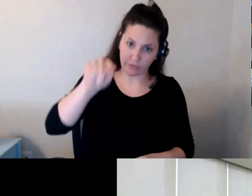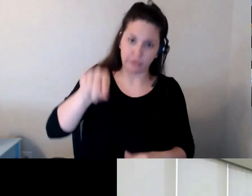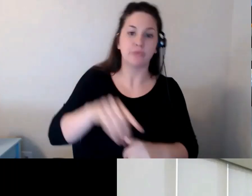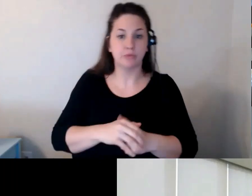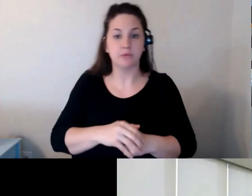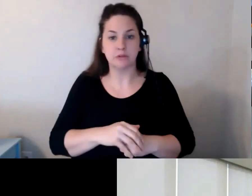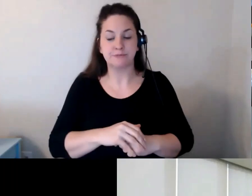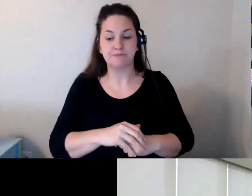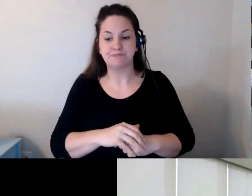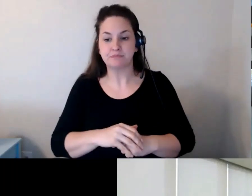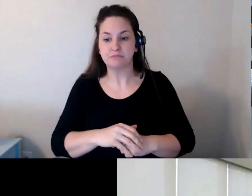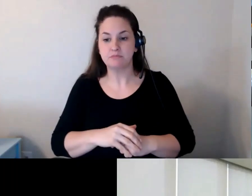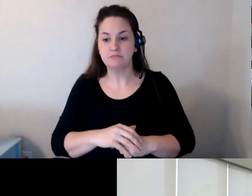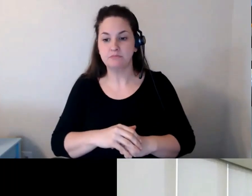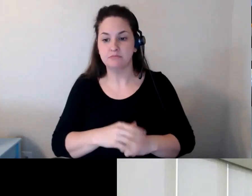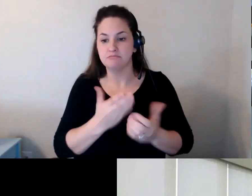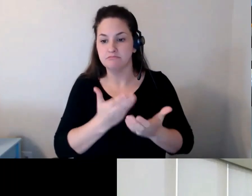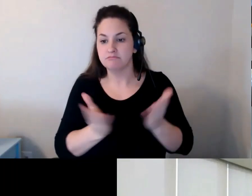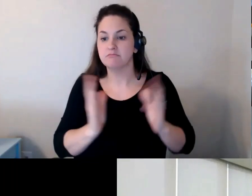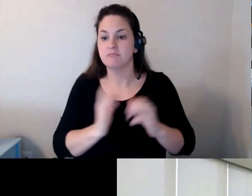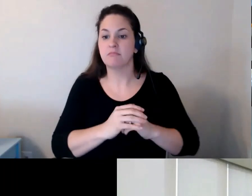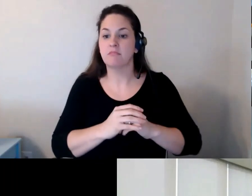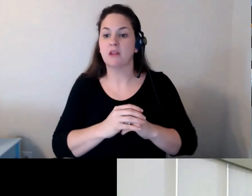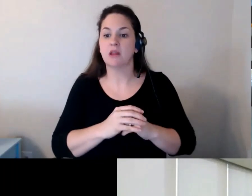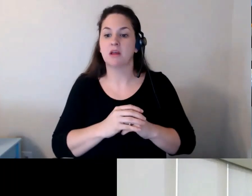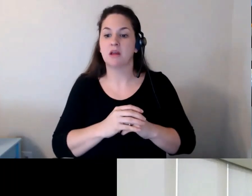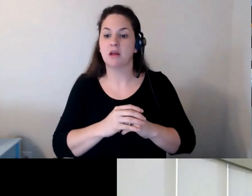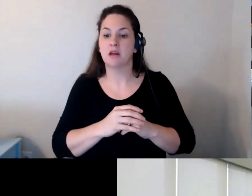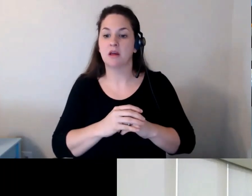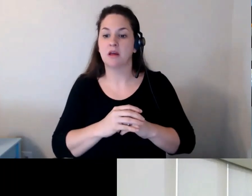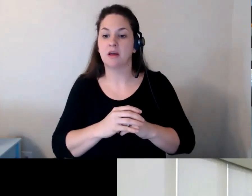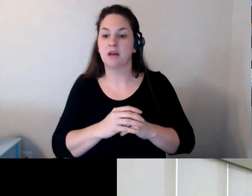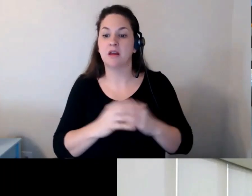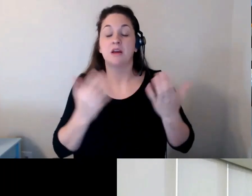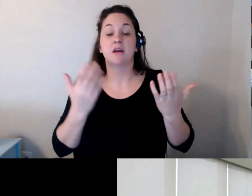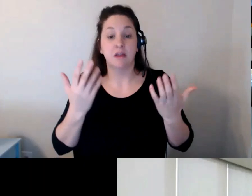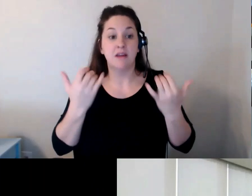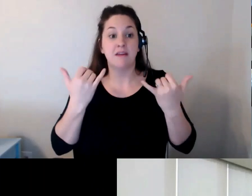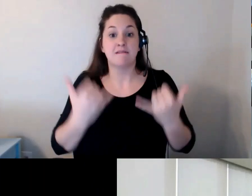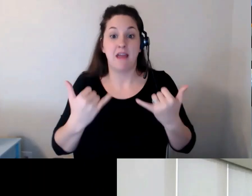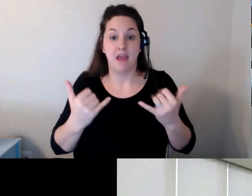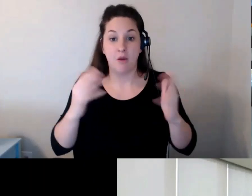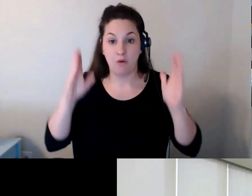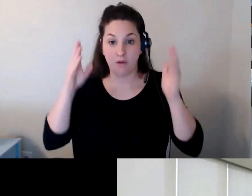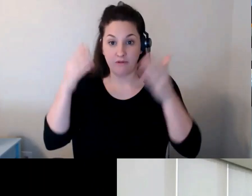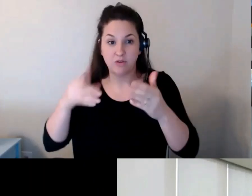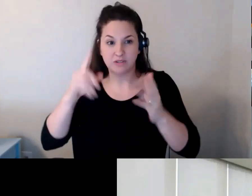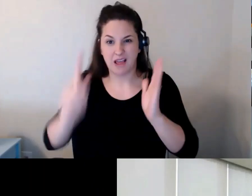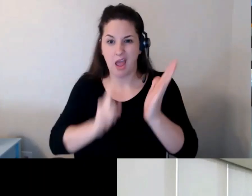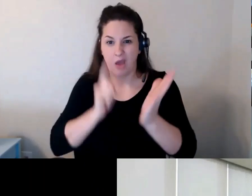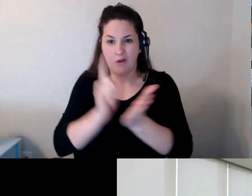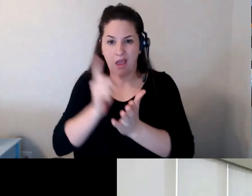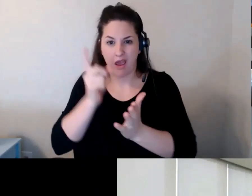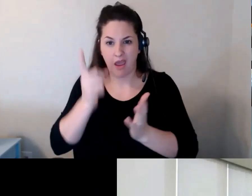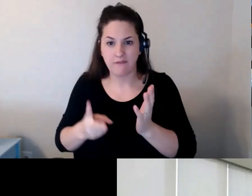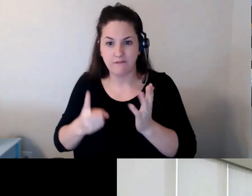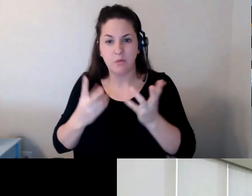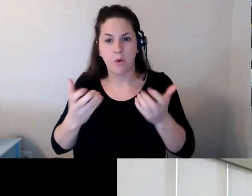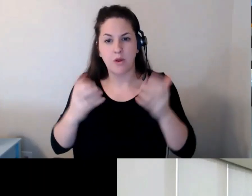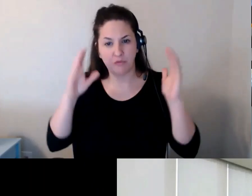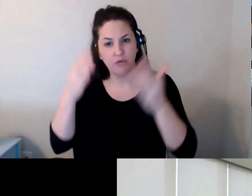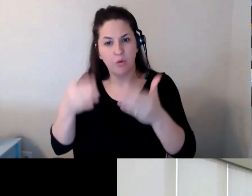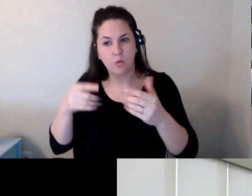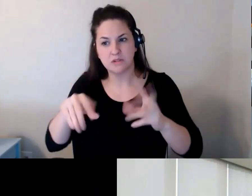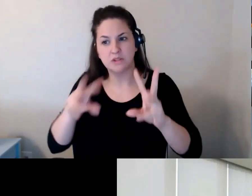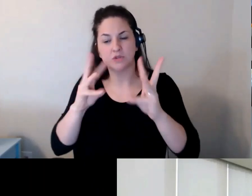With that, we want to really be focusing the dominant part of this hour and a half on this, essentially a